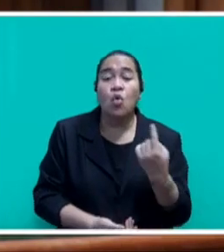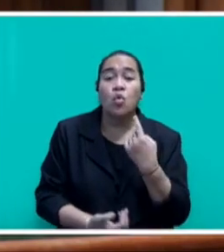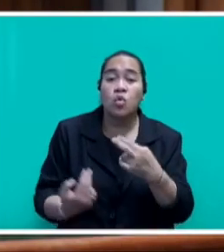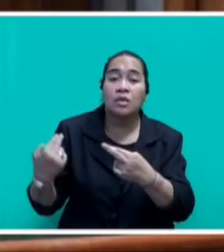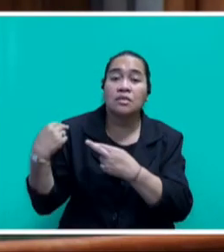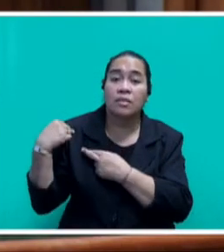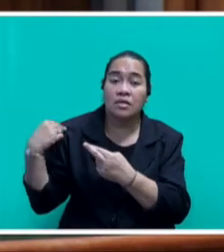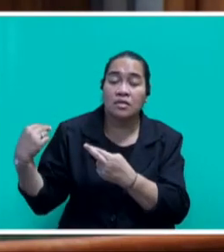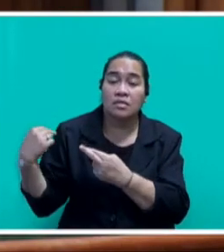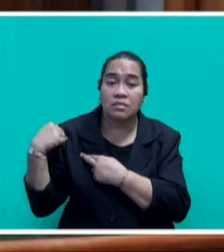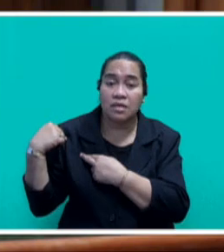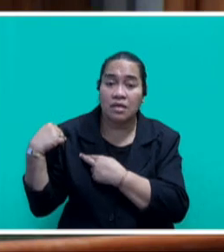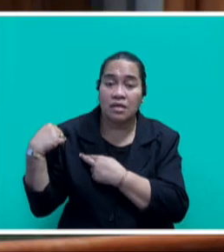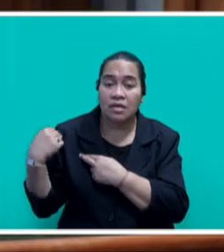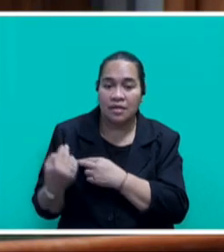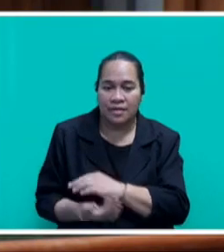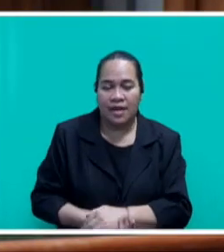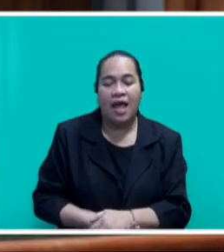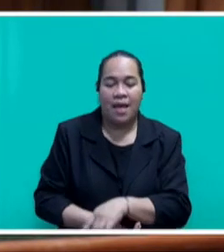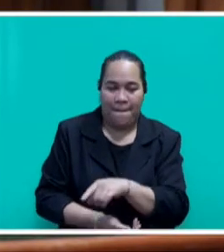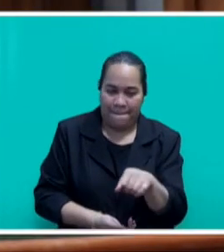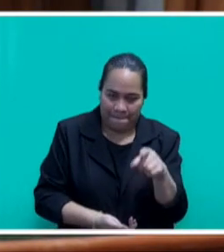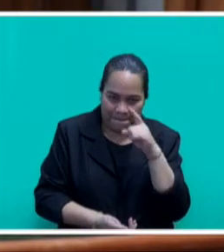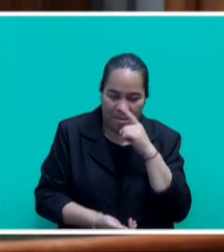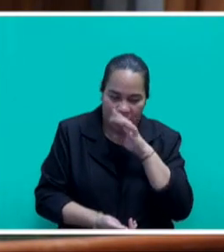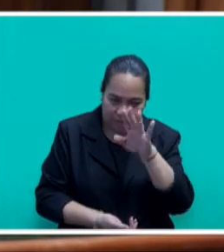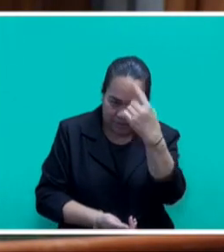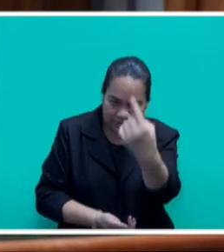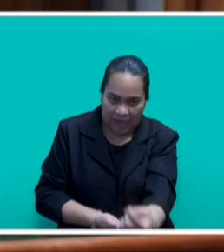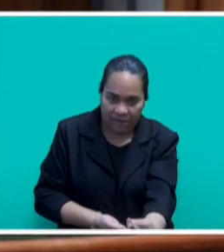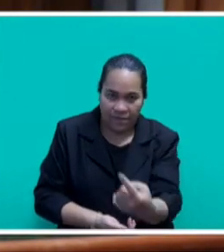responsibility of the people themselves.